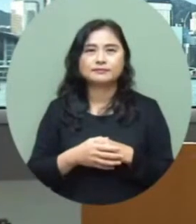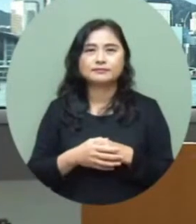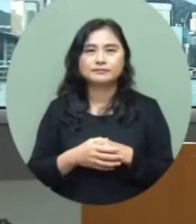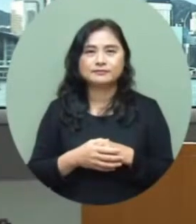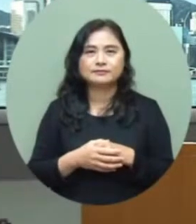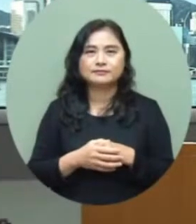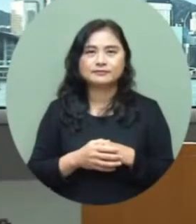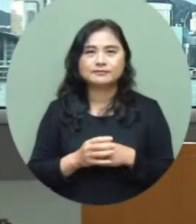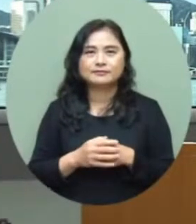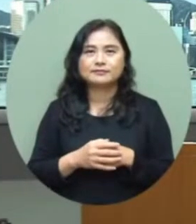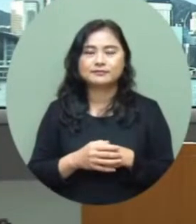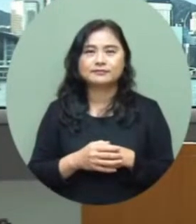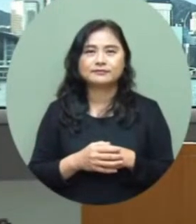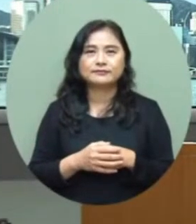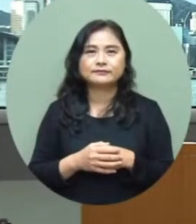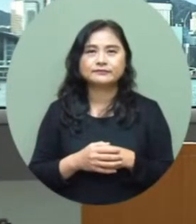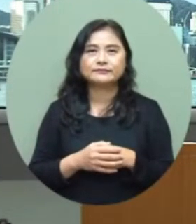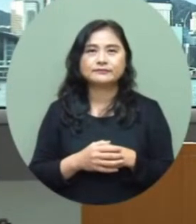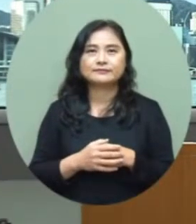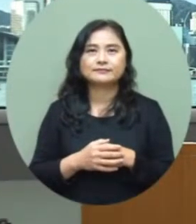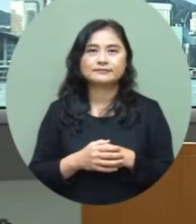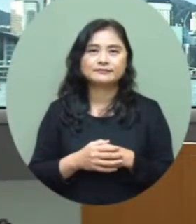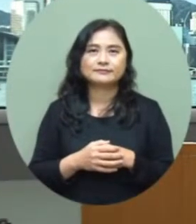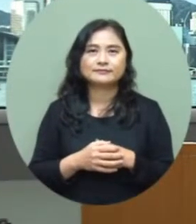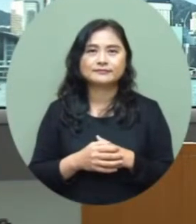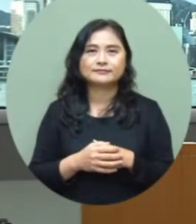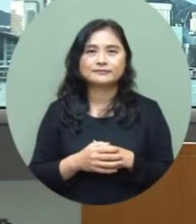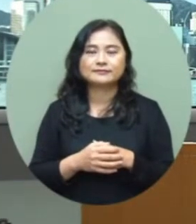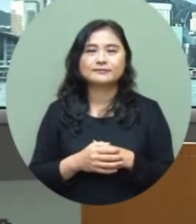the back in white.